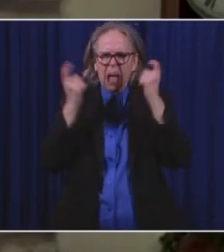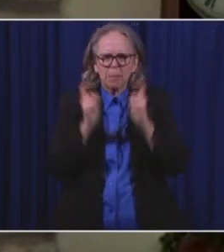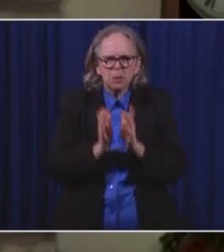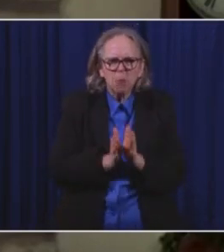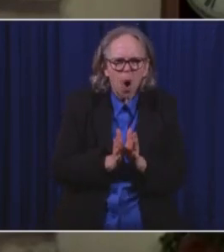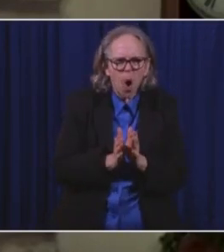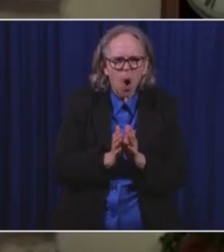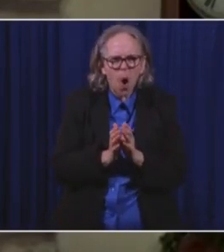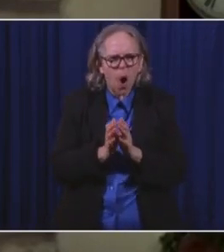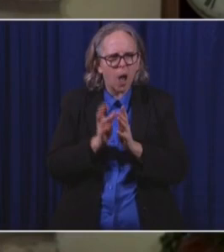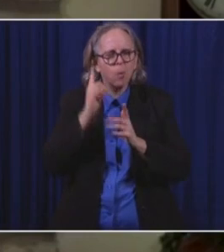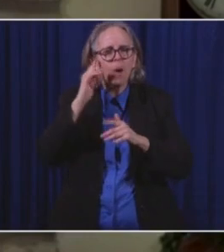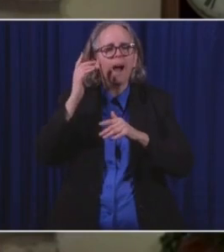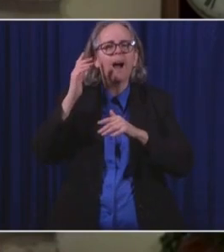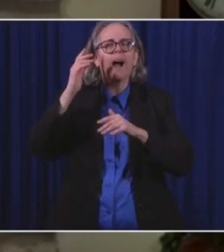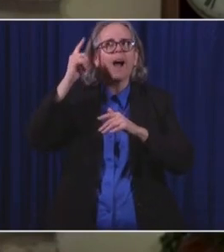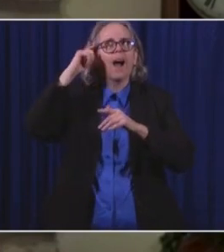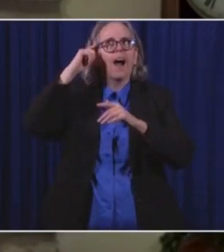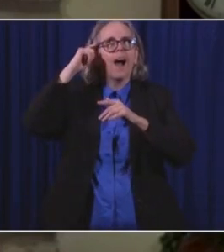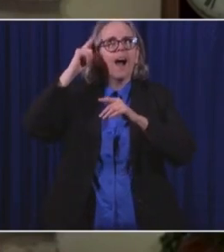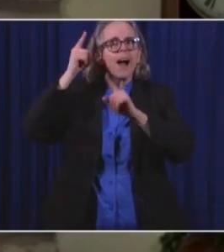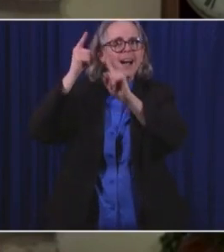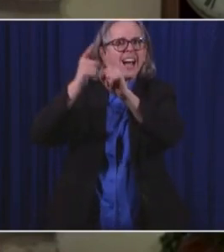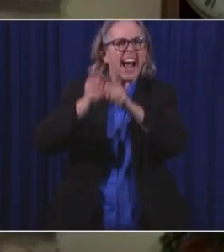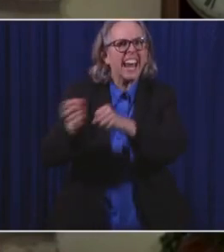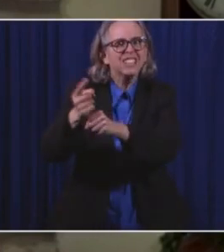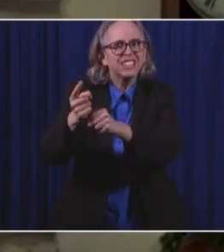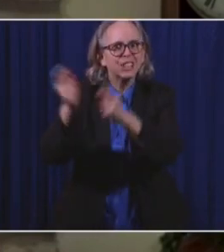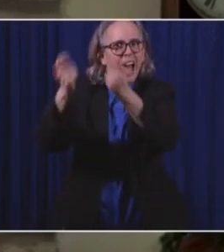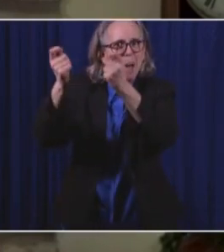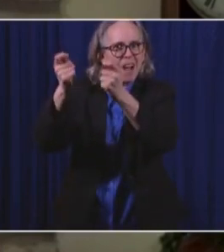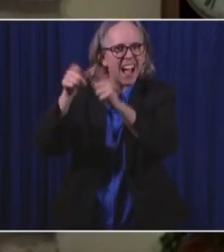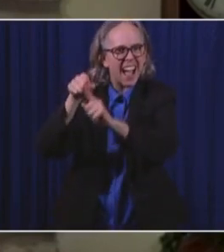Christmas. That's a big incentive, I think.